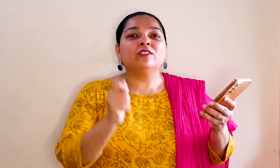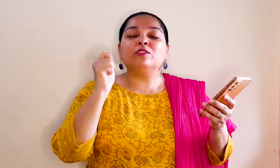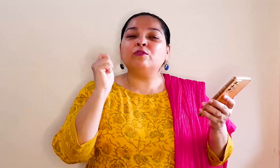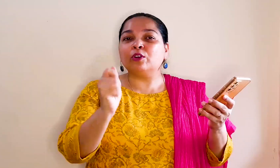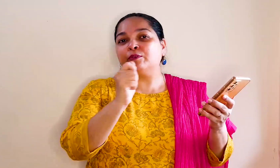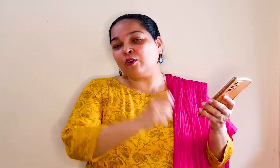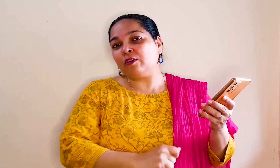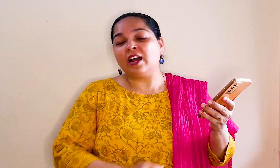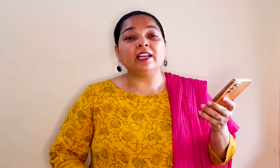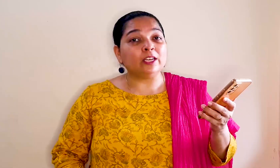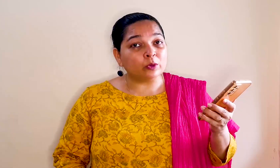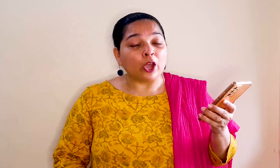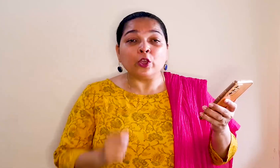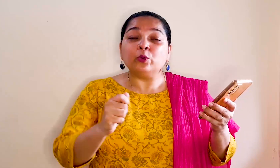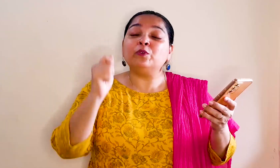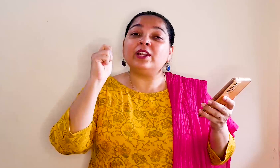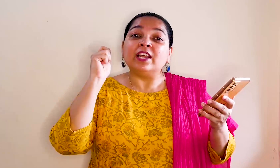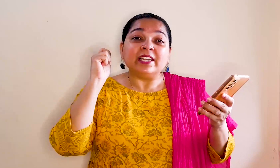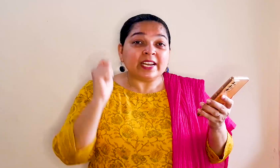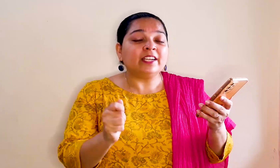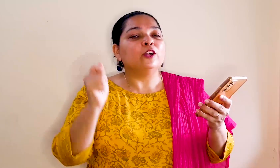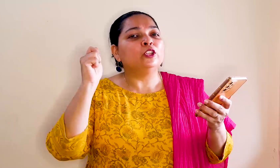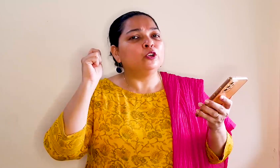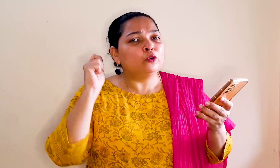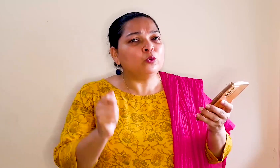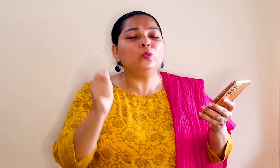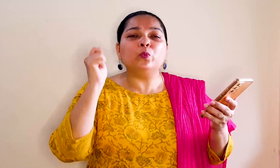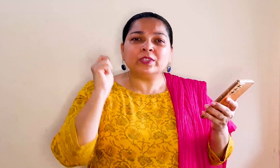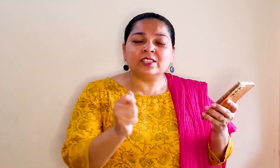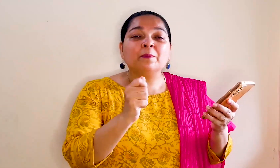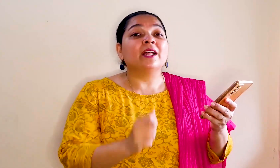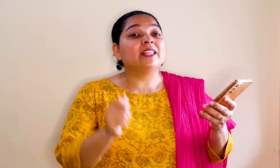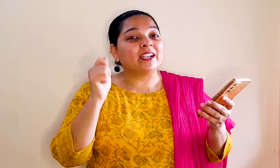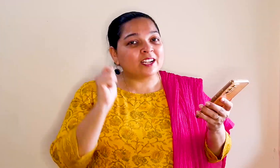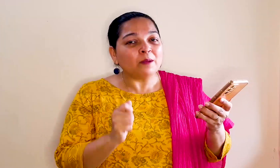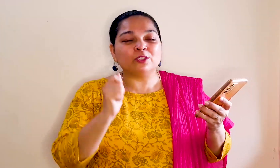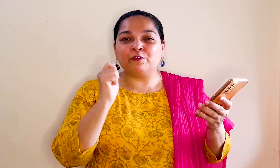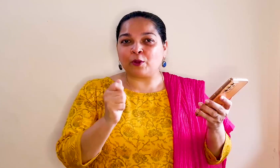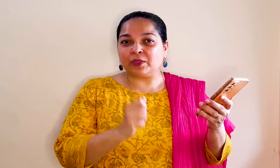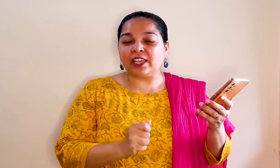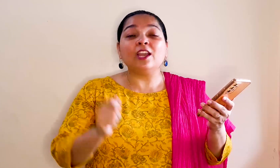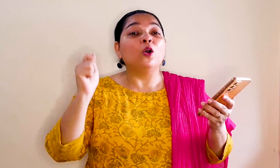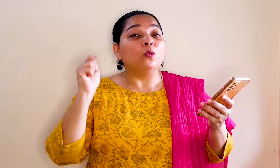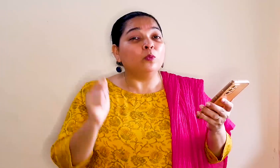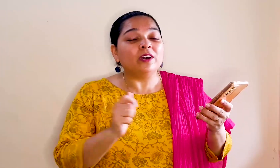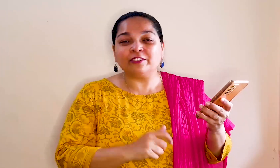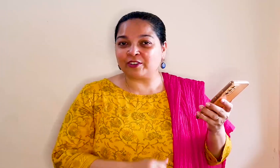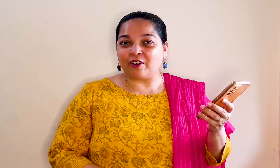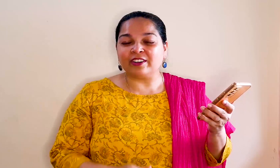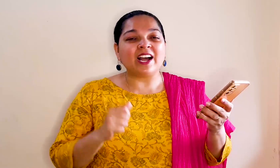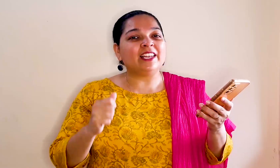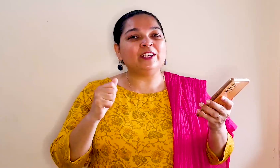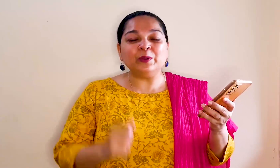need the Word of God, hallelujah. You will need the true wisdom that comes from the Word